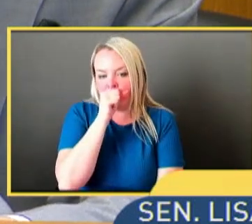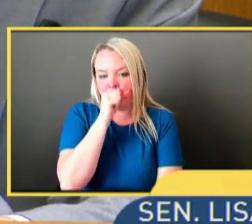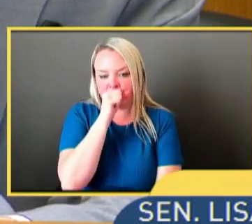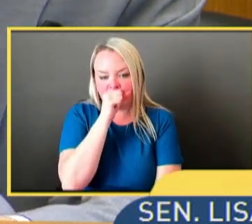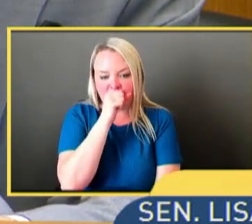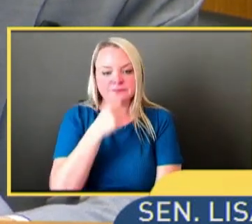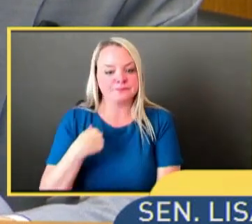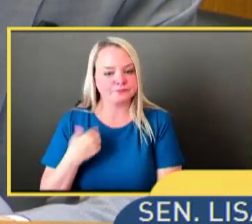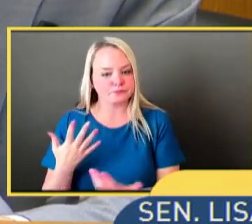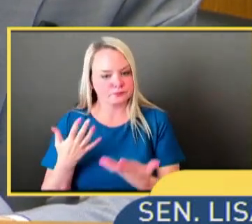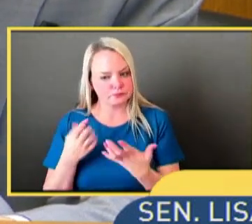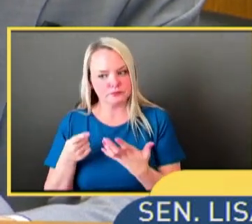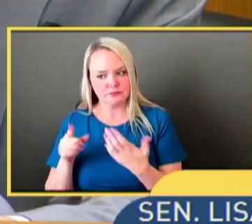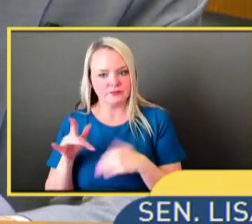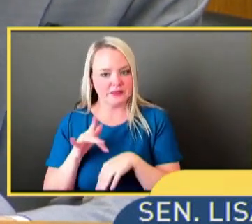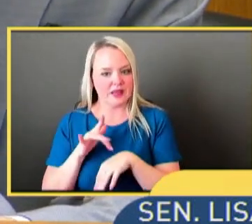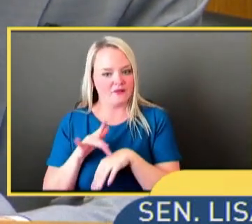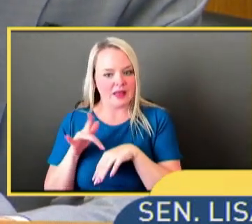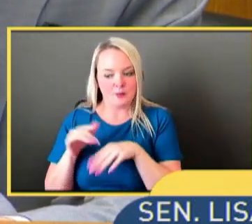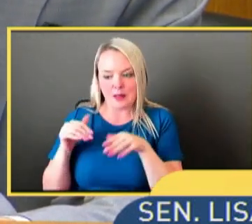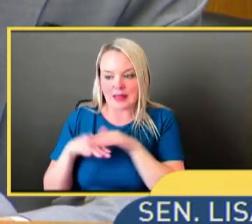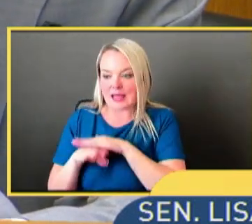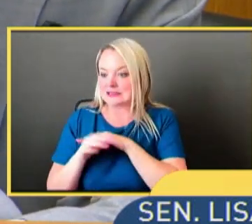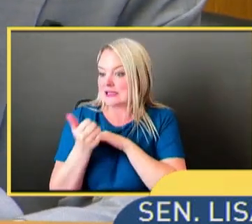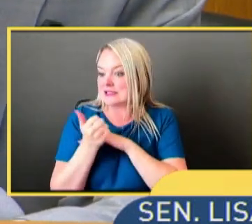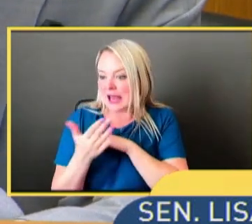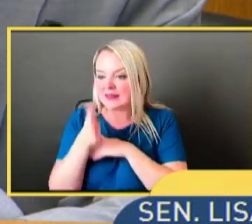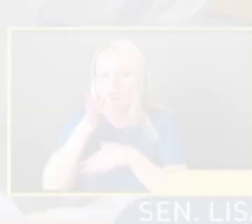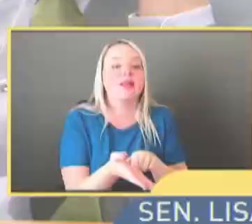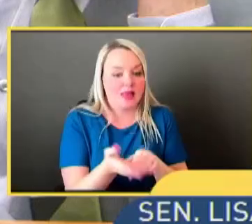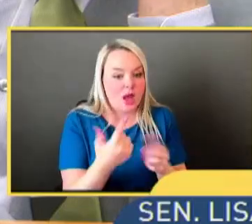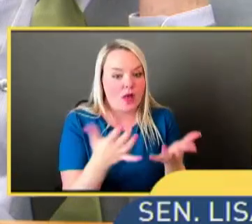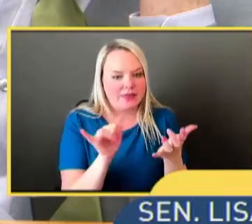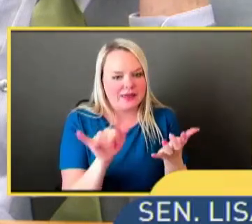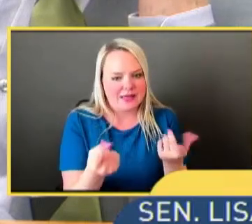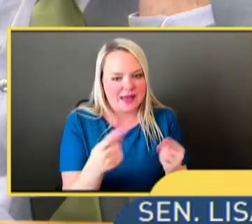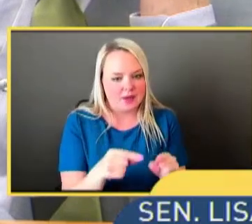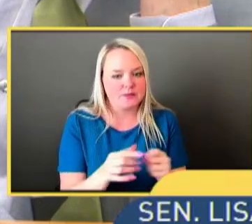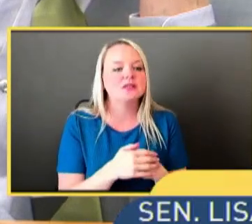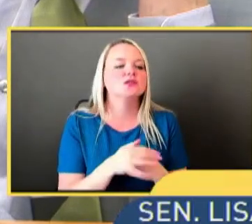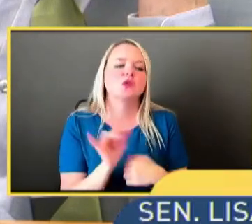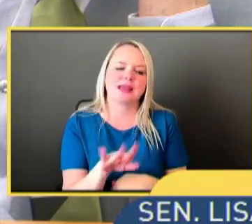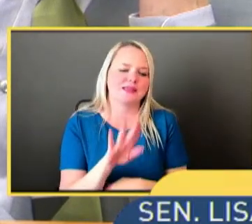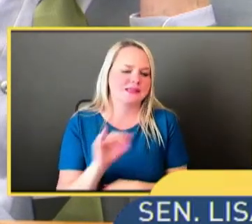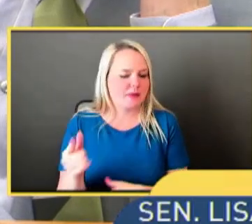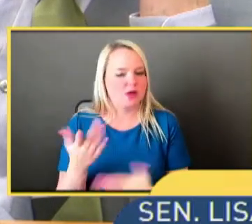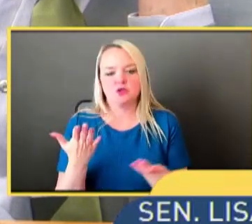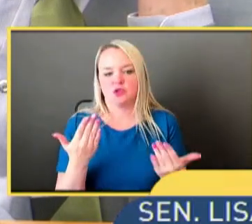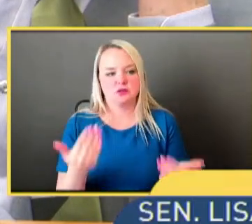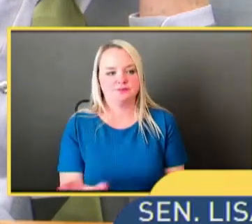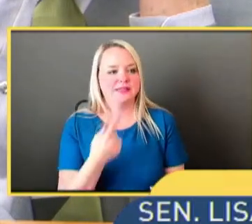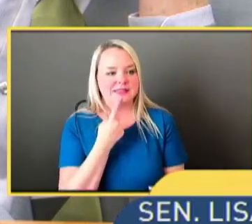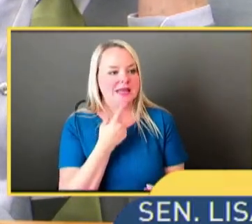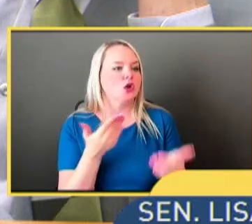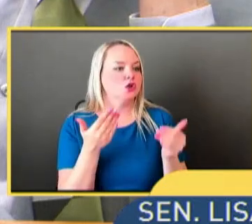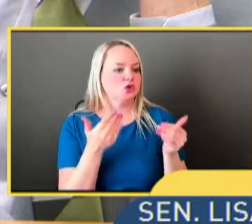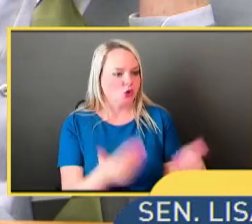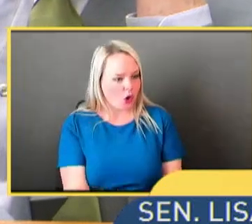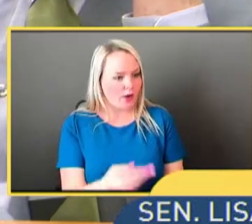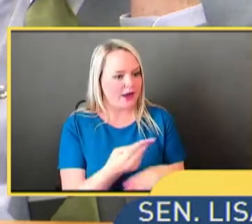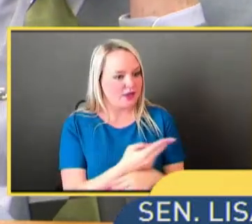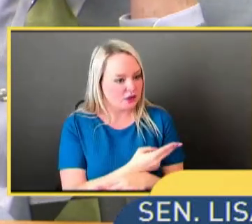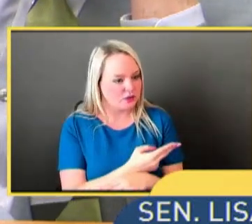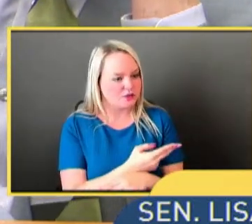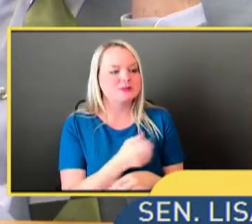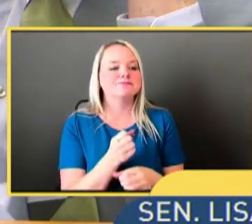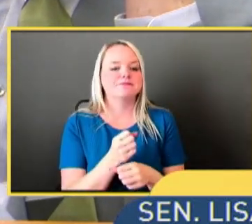to access anything that would help the child that is in shock. That's what this bill does. It just says you may use it and then make sure that